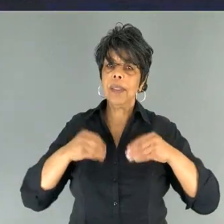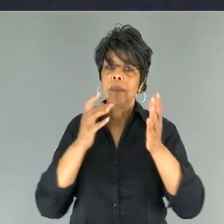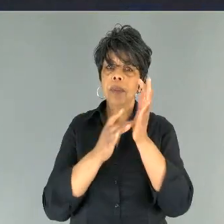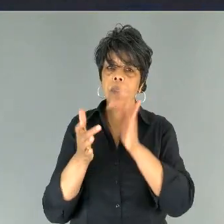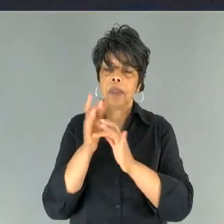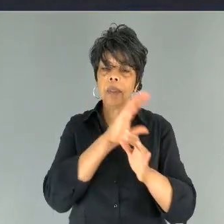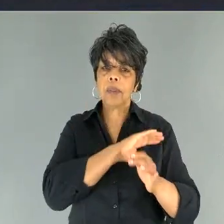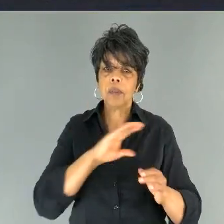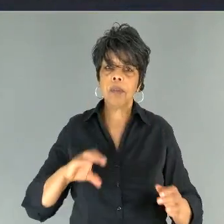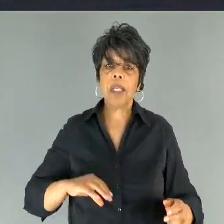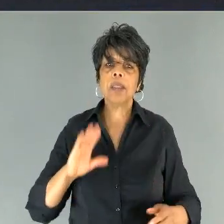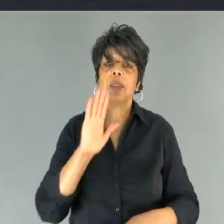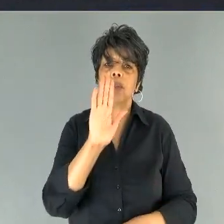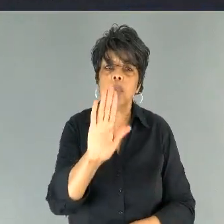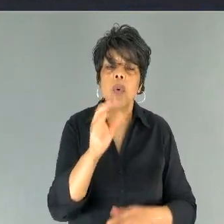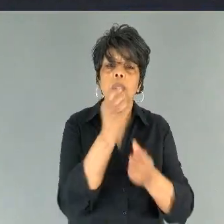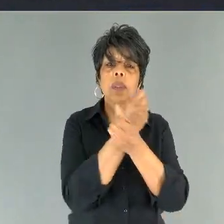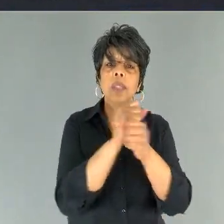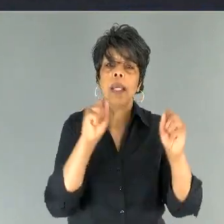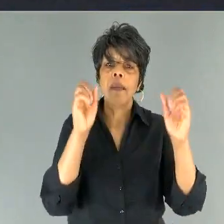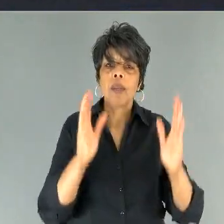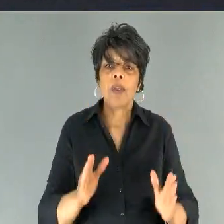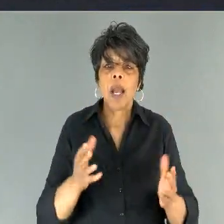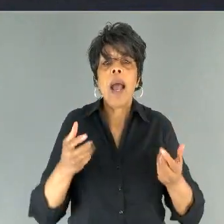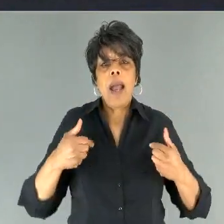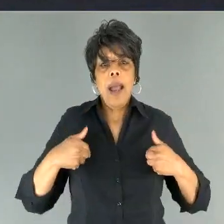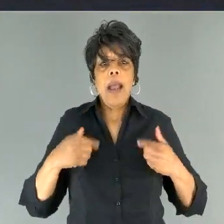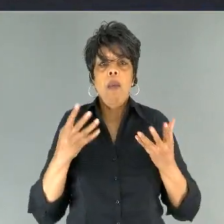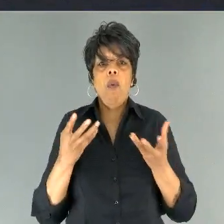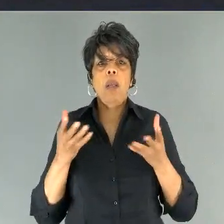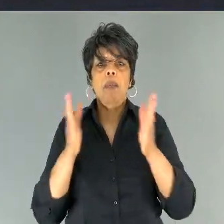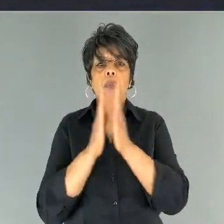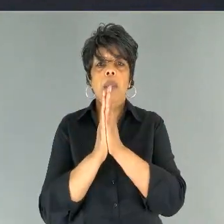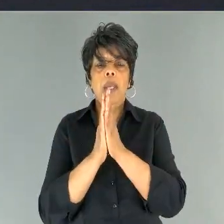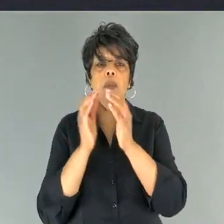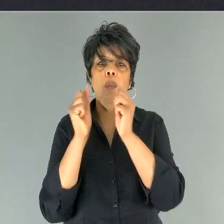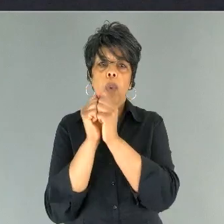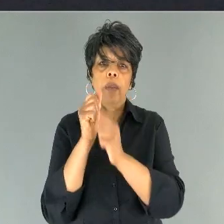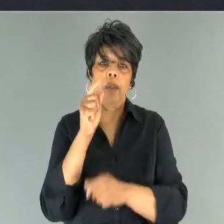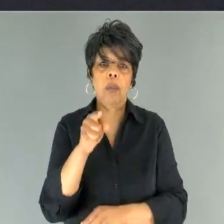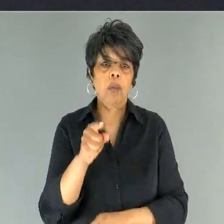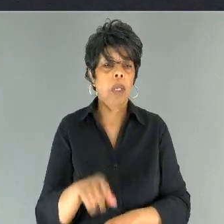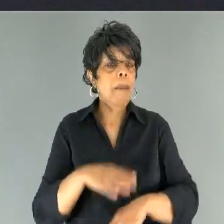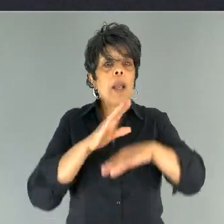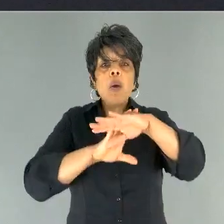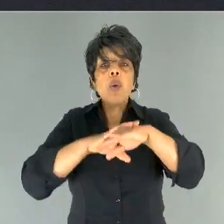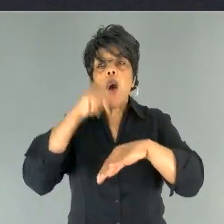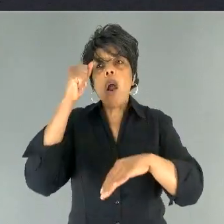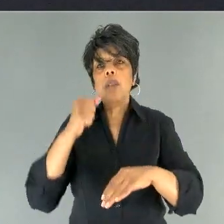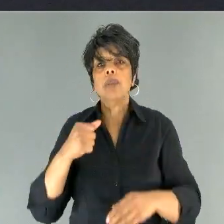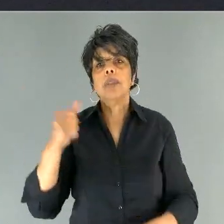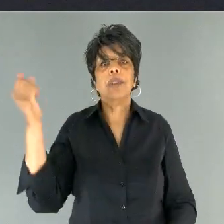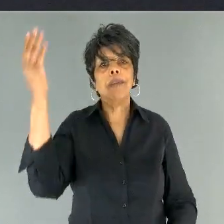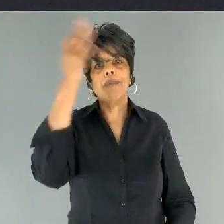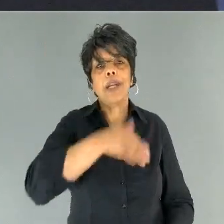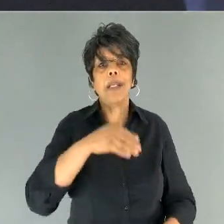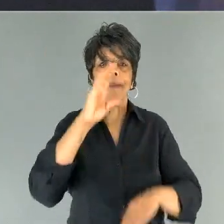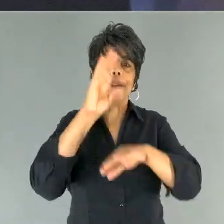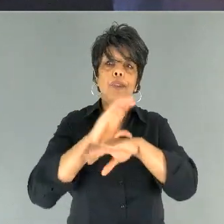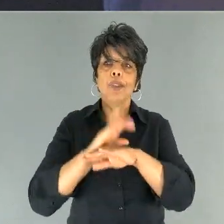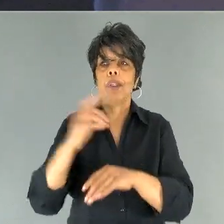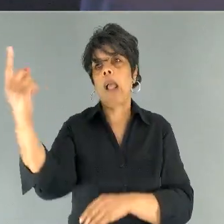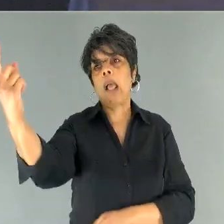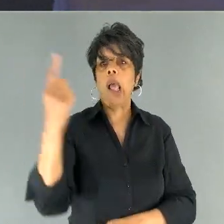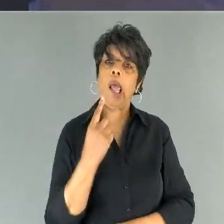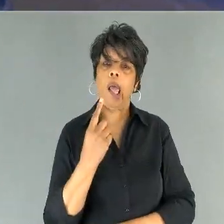worry about anyone looking around. I'm not going to call you up to the front of the church. I'm going to have you just raise your